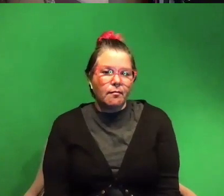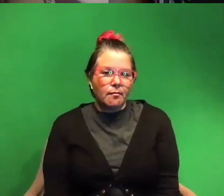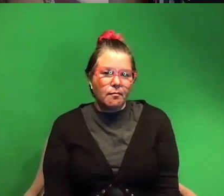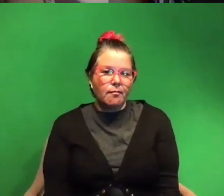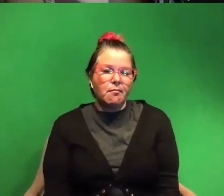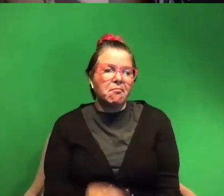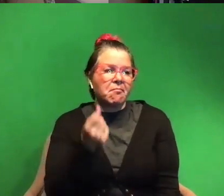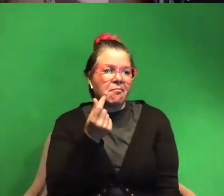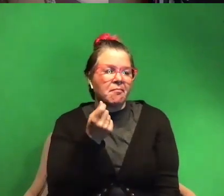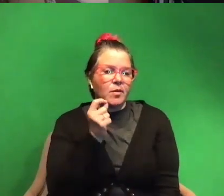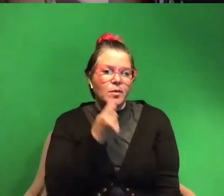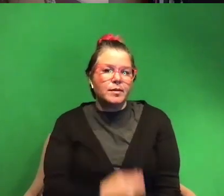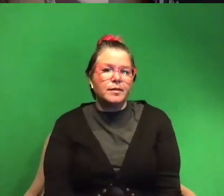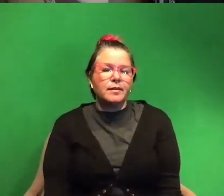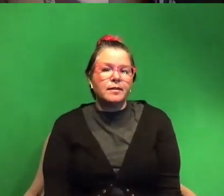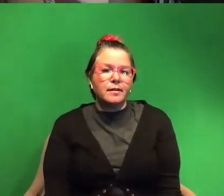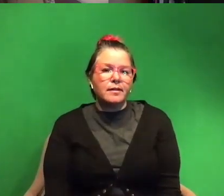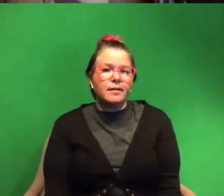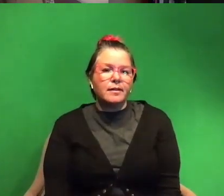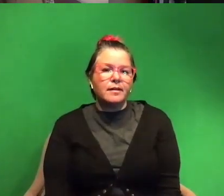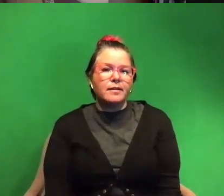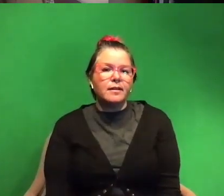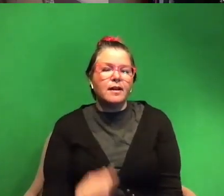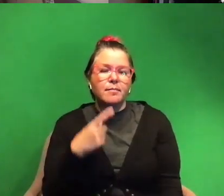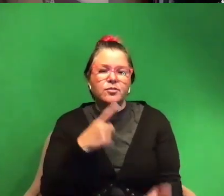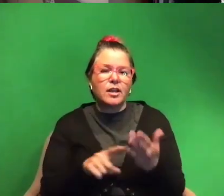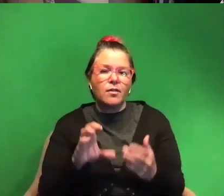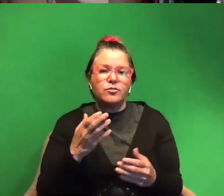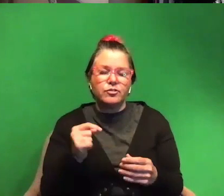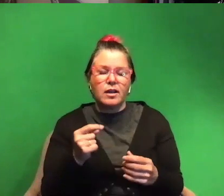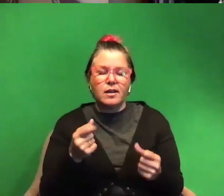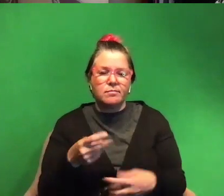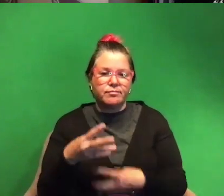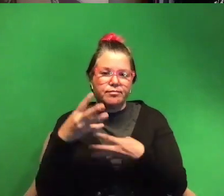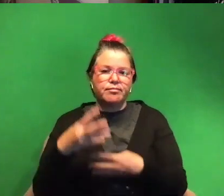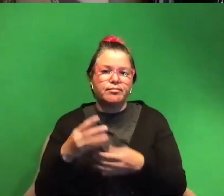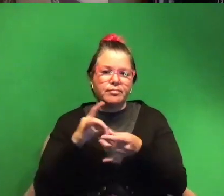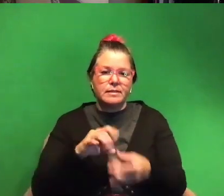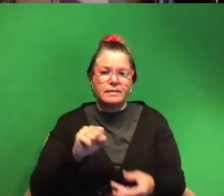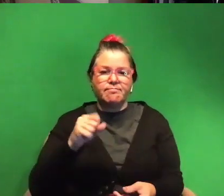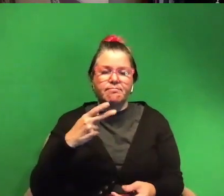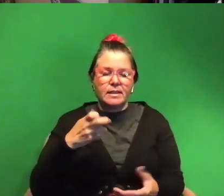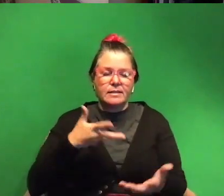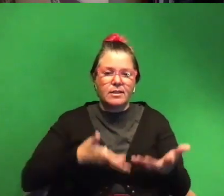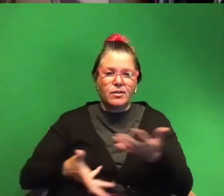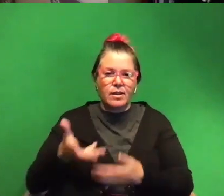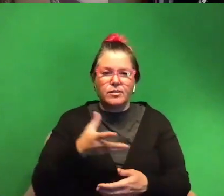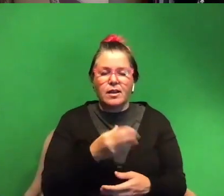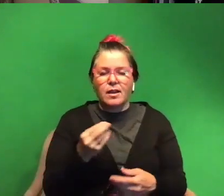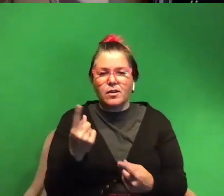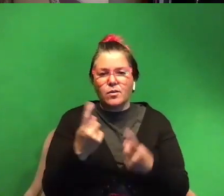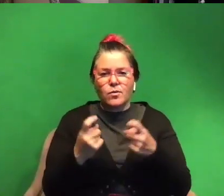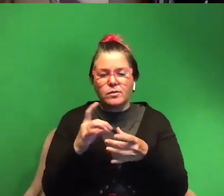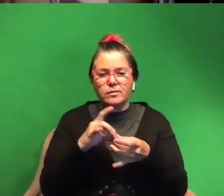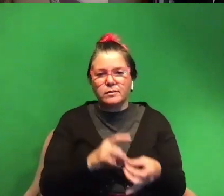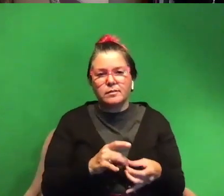Gotcha. Cool. Yeah, meaty. I'm checking out the chat. We've had lots of questions about the space interaction and questions about like kind